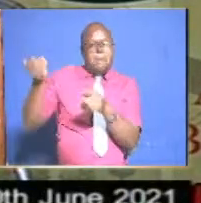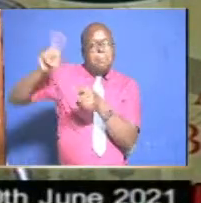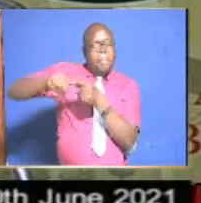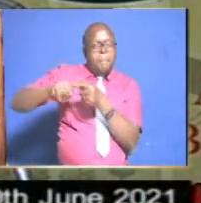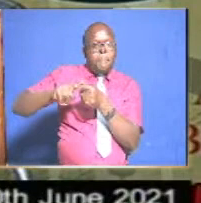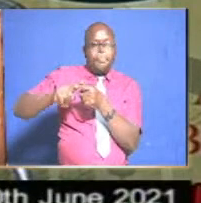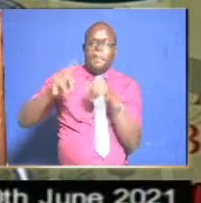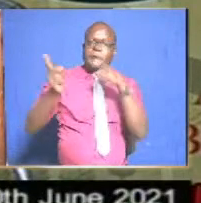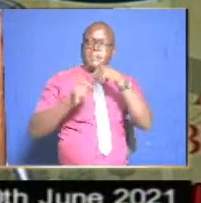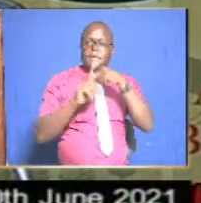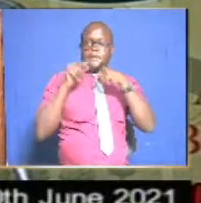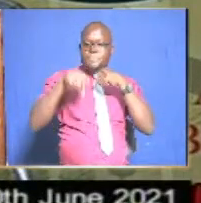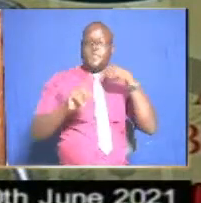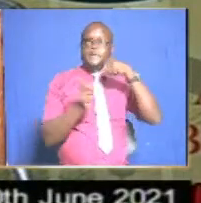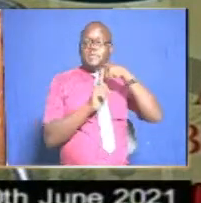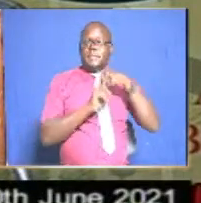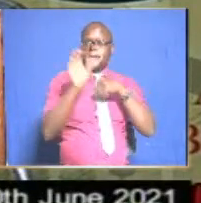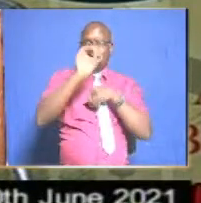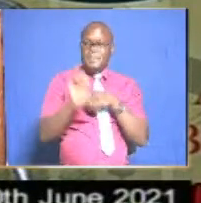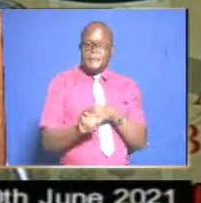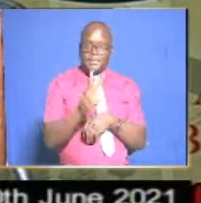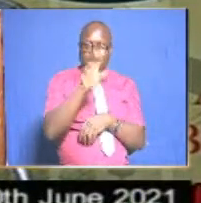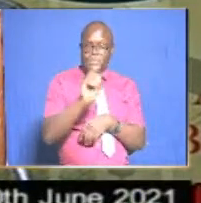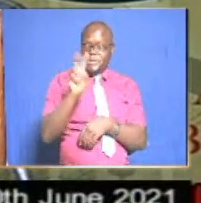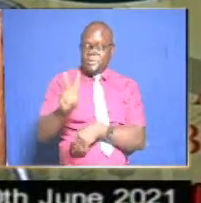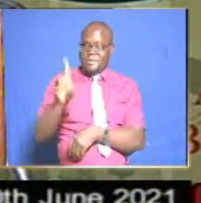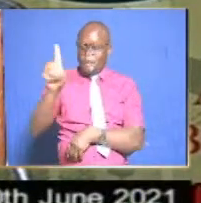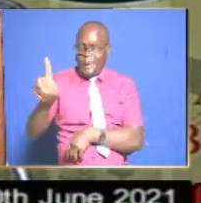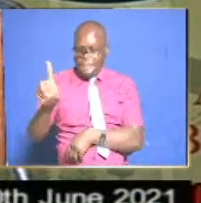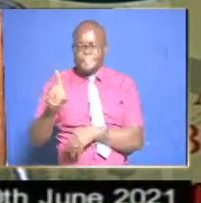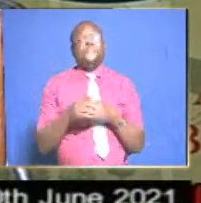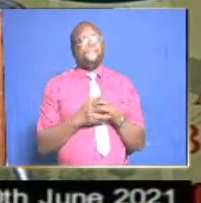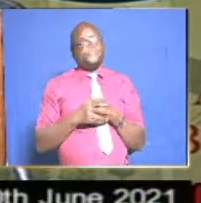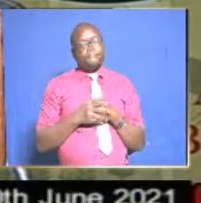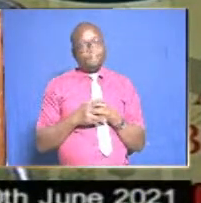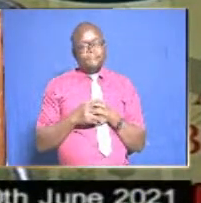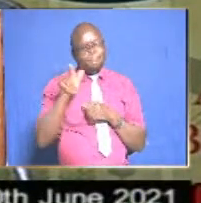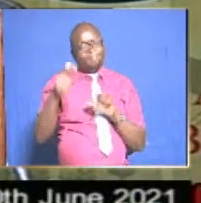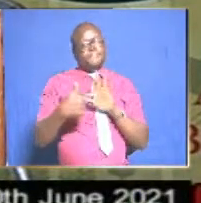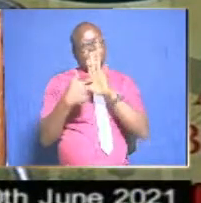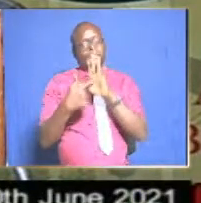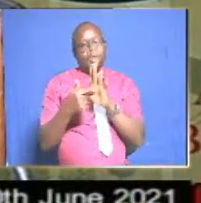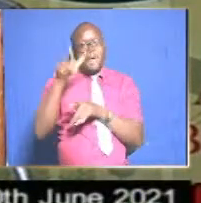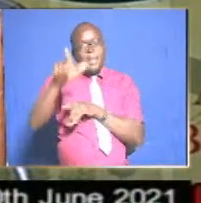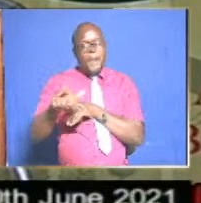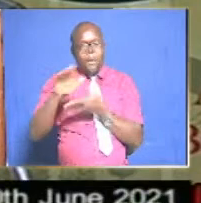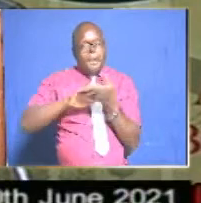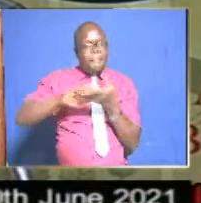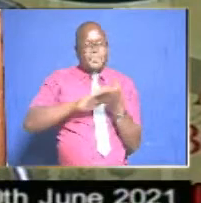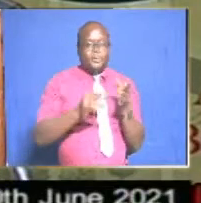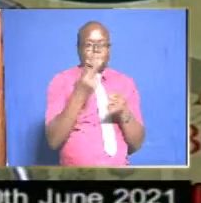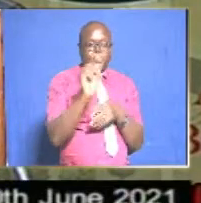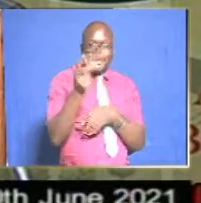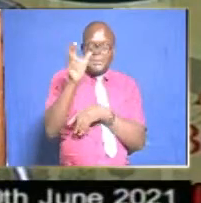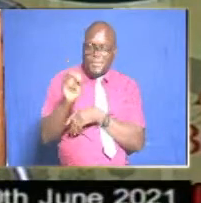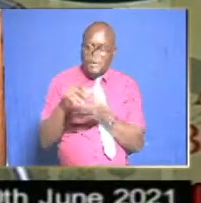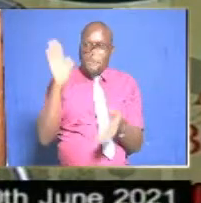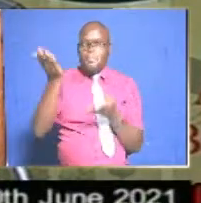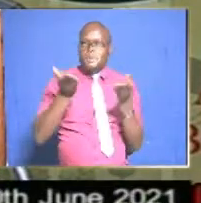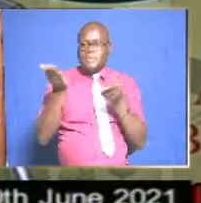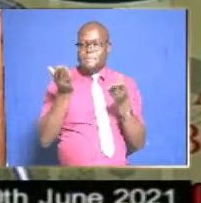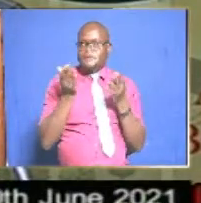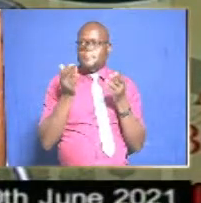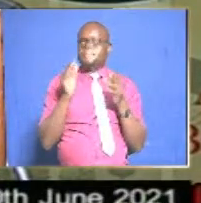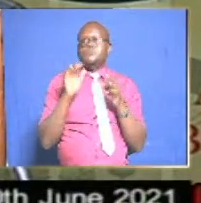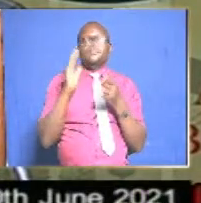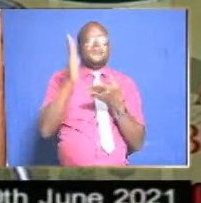to 6.6% in 2021. This recovery reflects the lower base of 2020, when most services sectors were